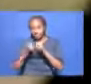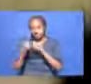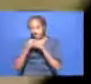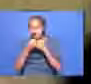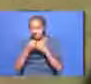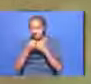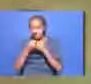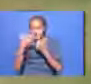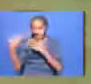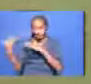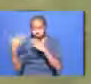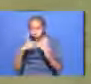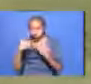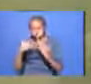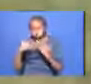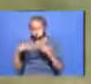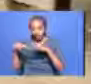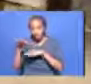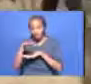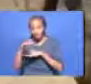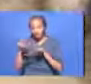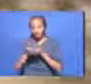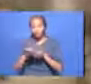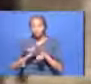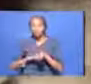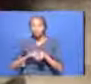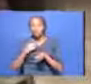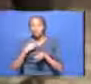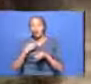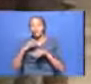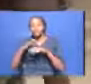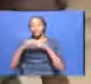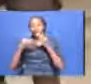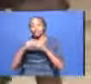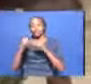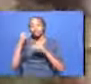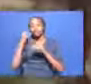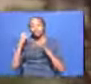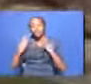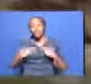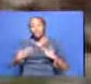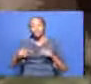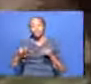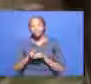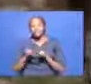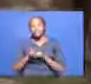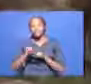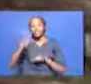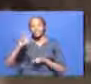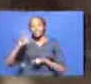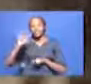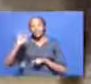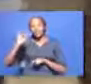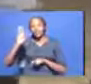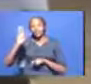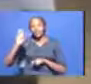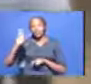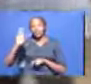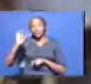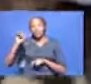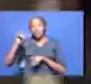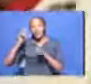Opande did everything to ensure the comfort of his troops and the Liberian people who were under his command.